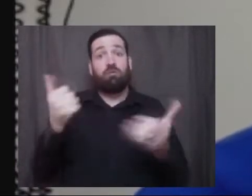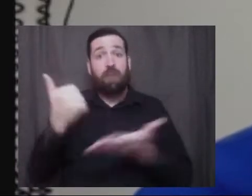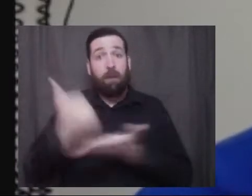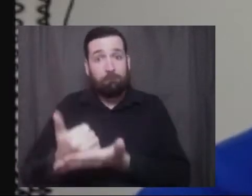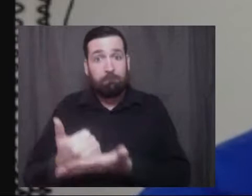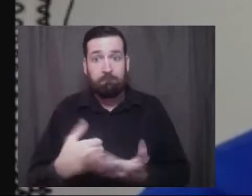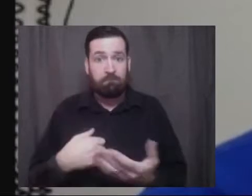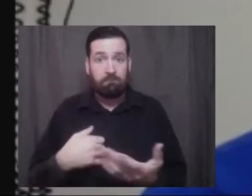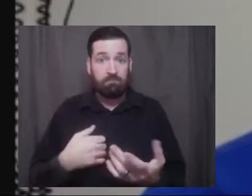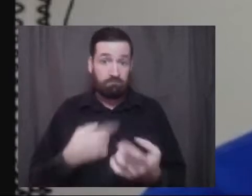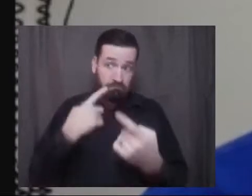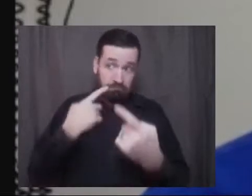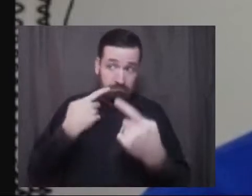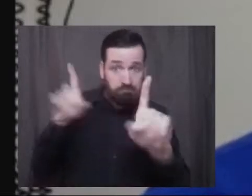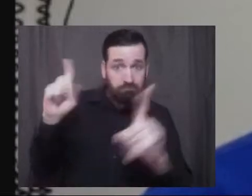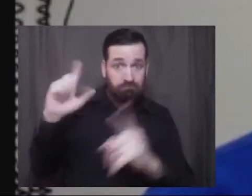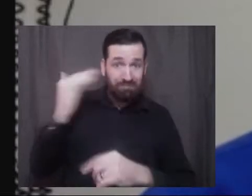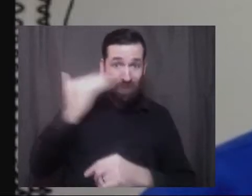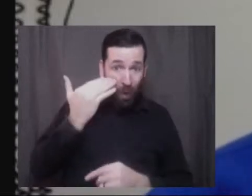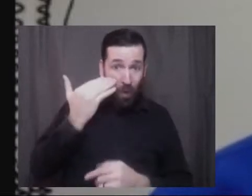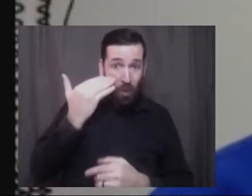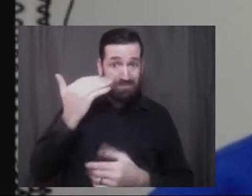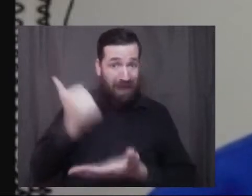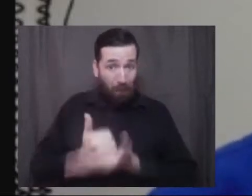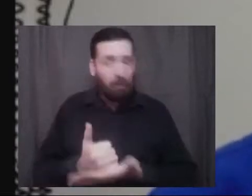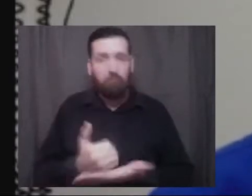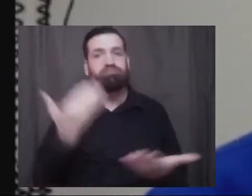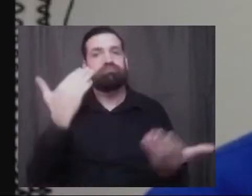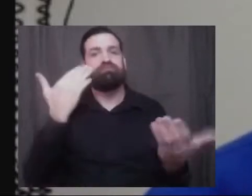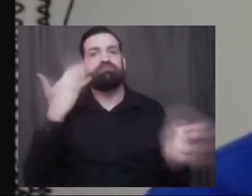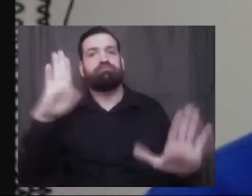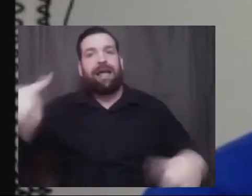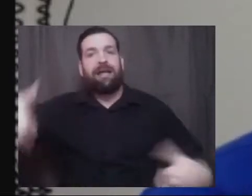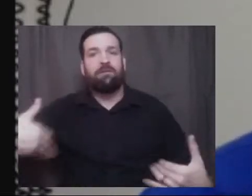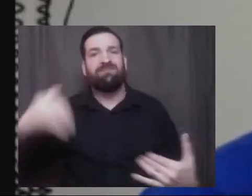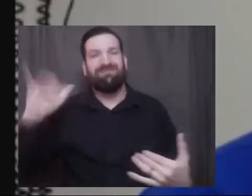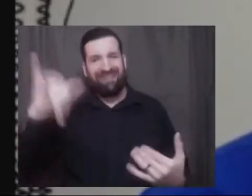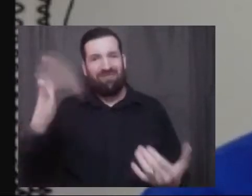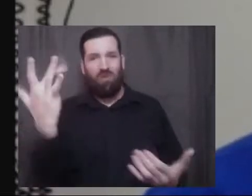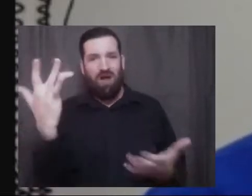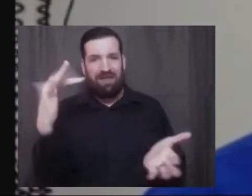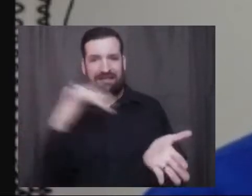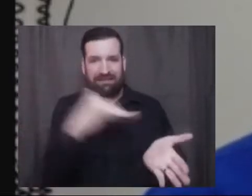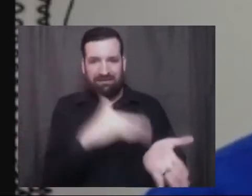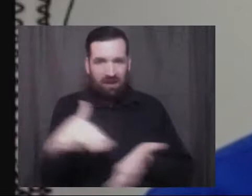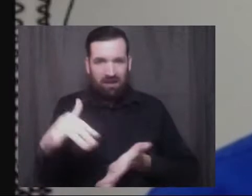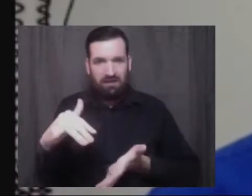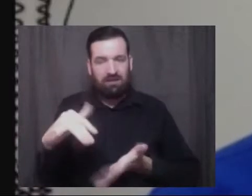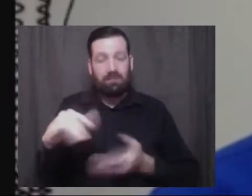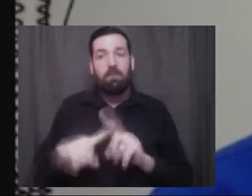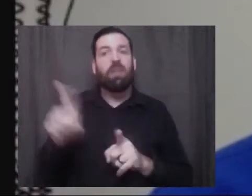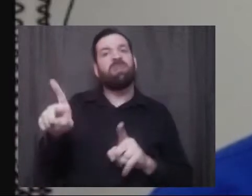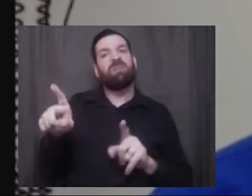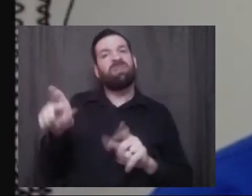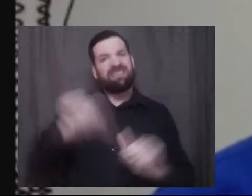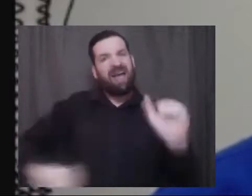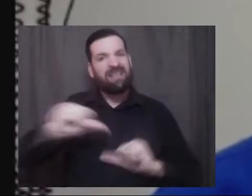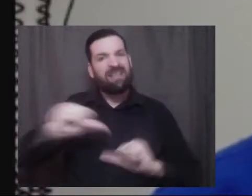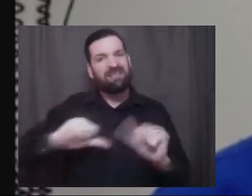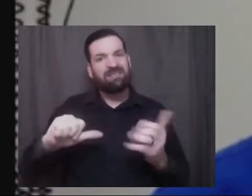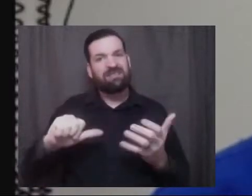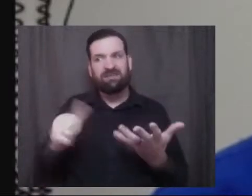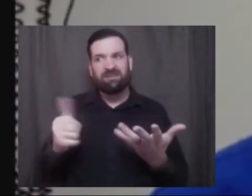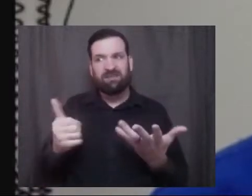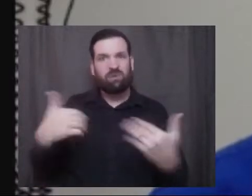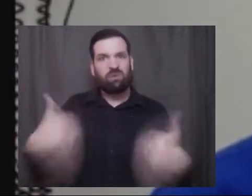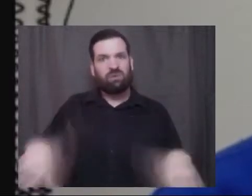know whether it helps, which is why we're doing this study, but some of the basic science behind it is really exciting and we think has some